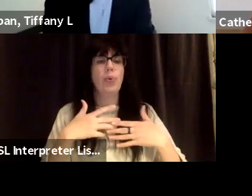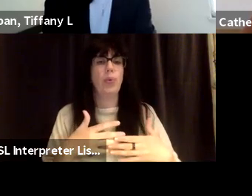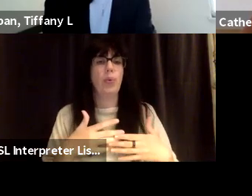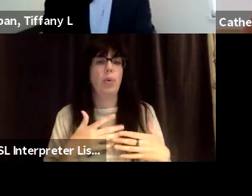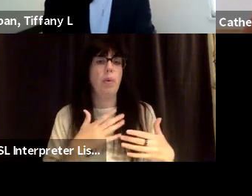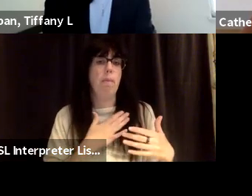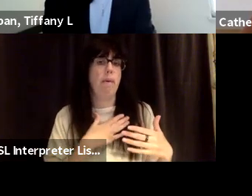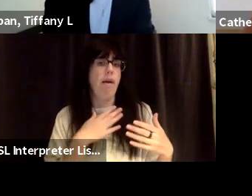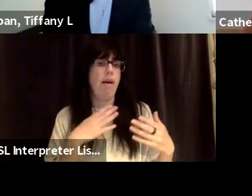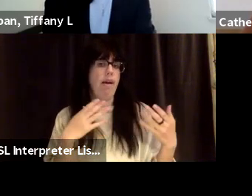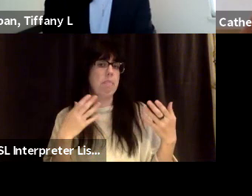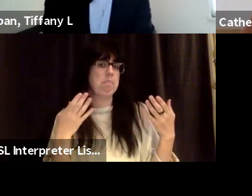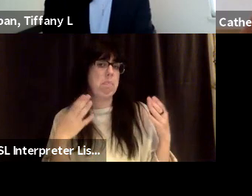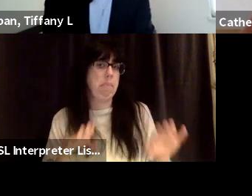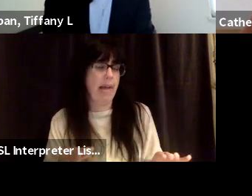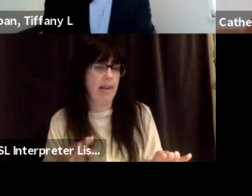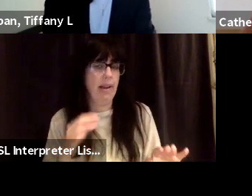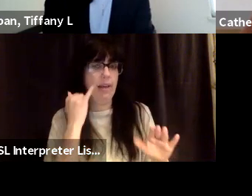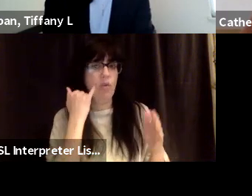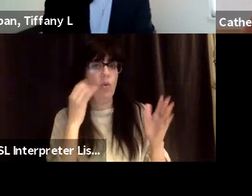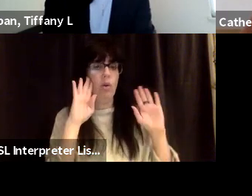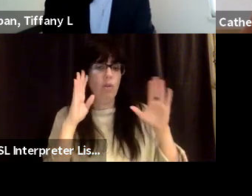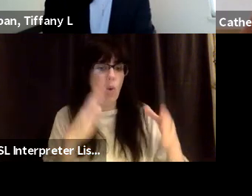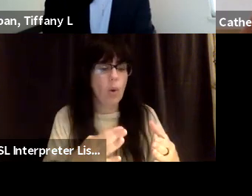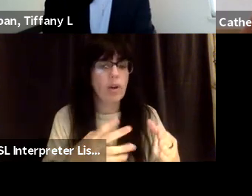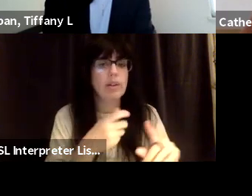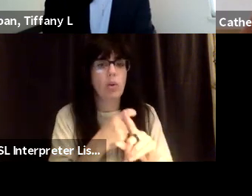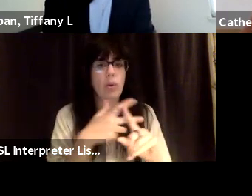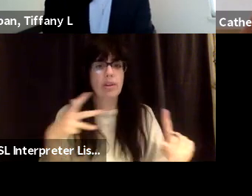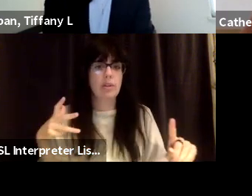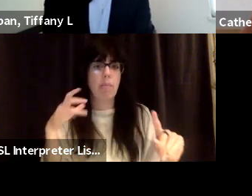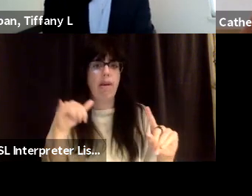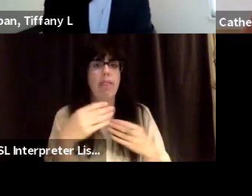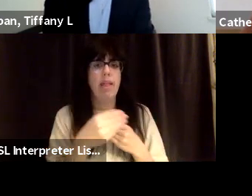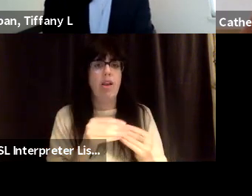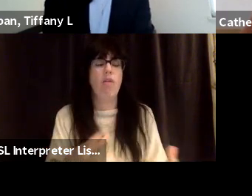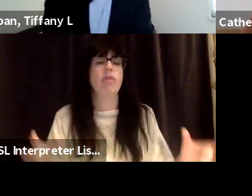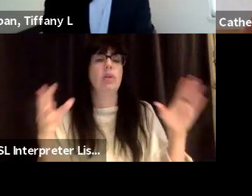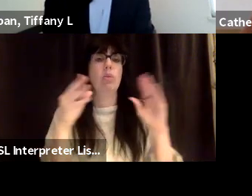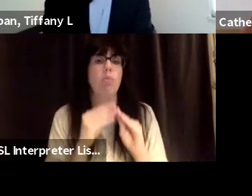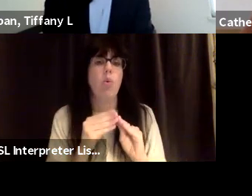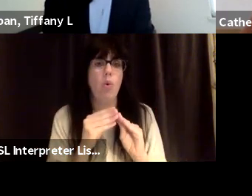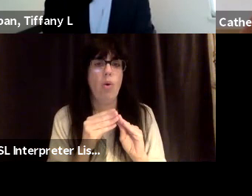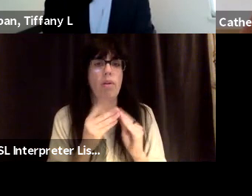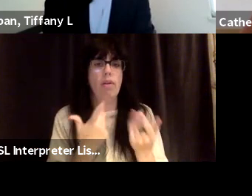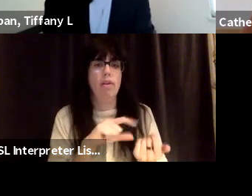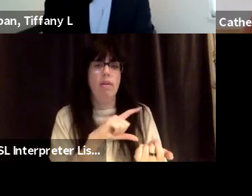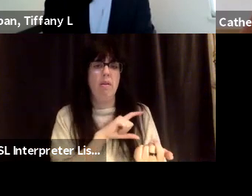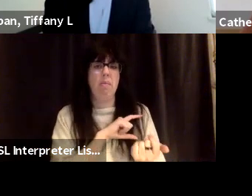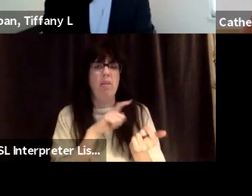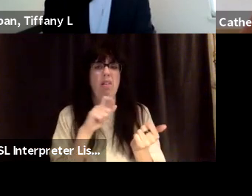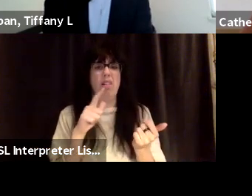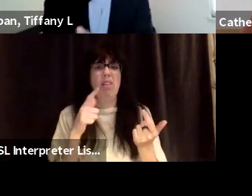be that if we lean into that and we expand that Office of Health and Wellness, police misconduct will go down